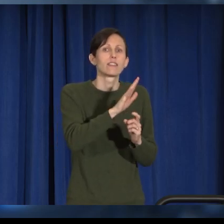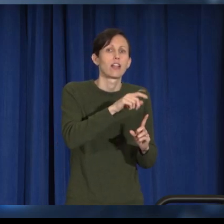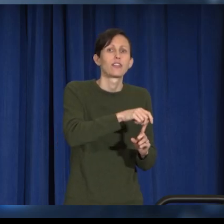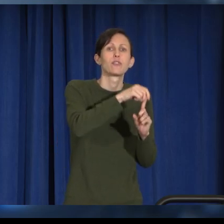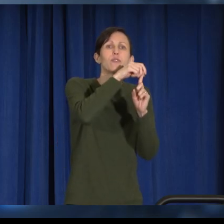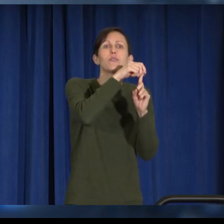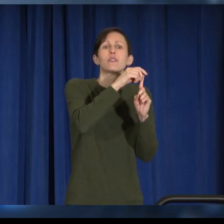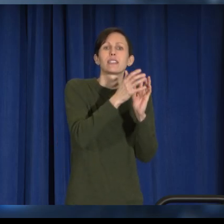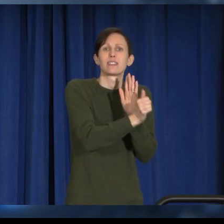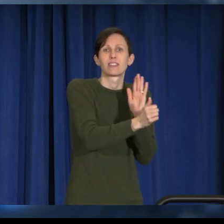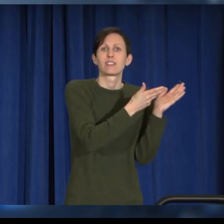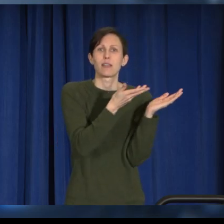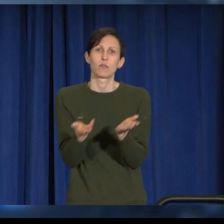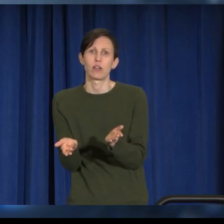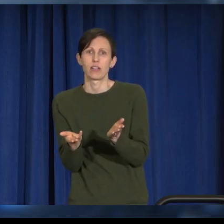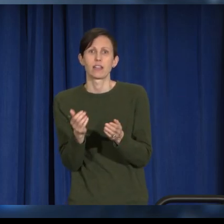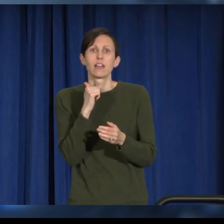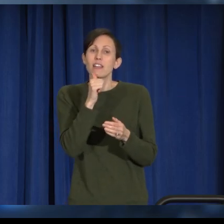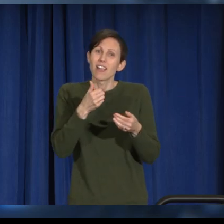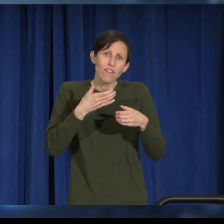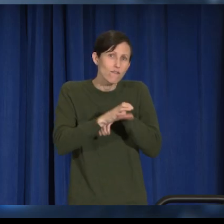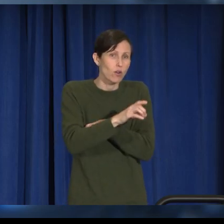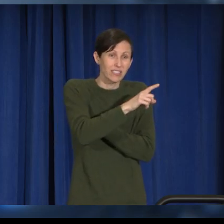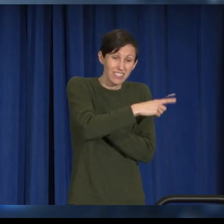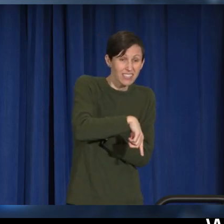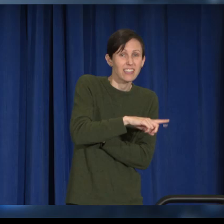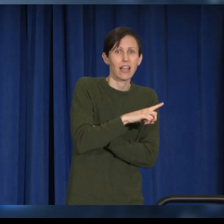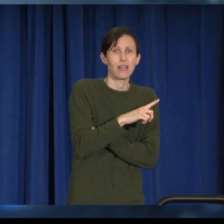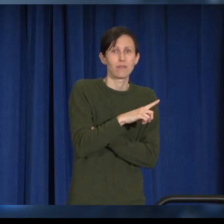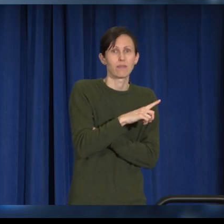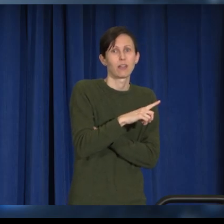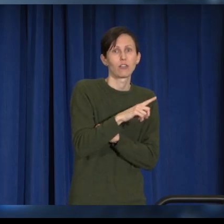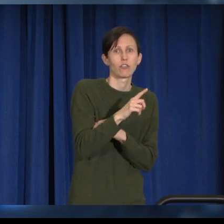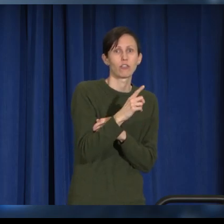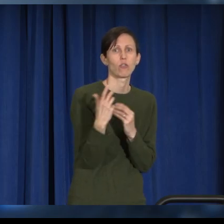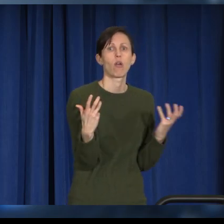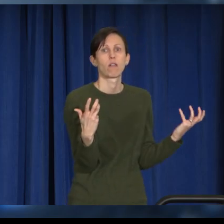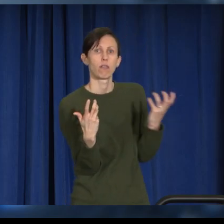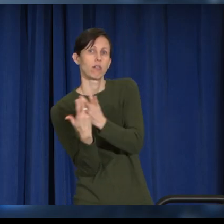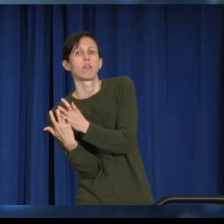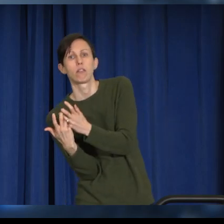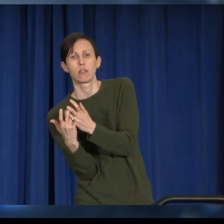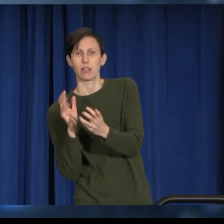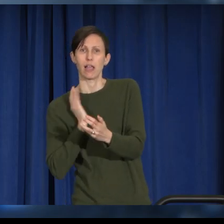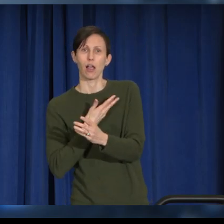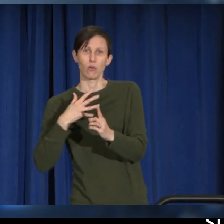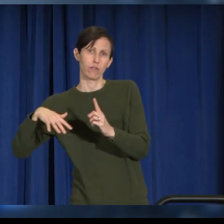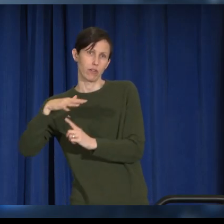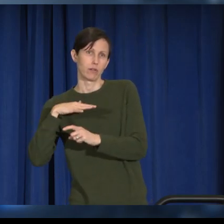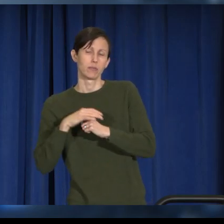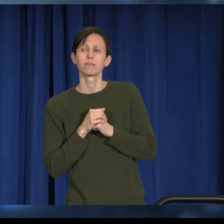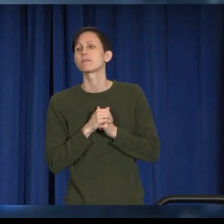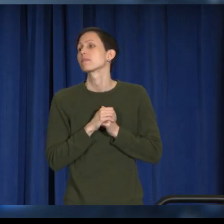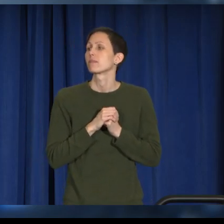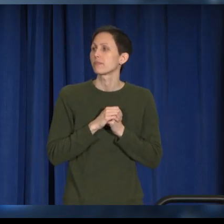environment, not forcing them to change and adapt to the environment that we would like. So when we have done